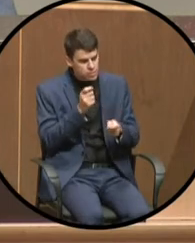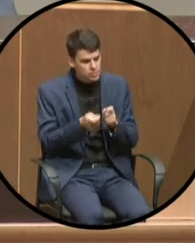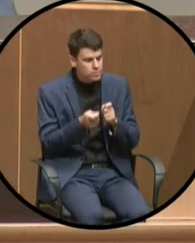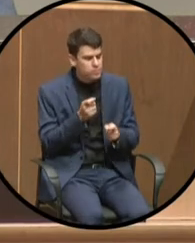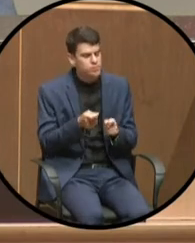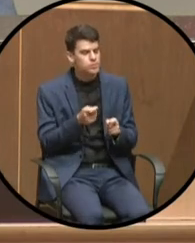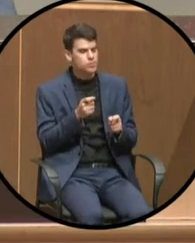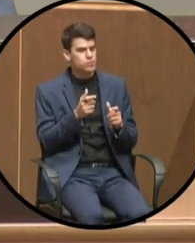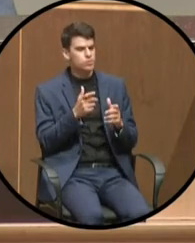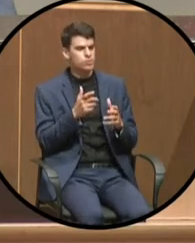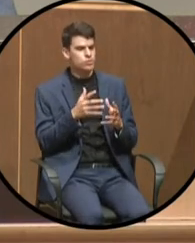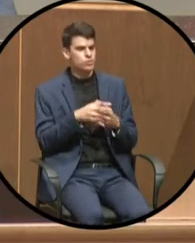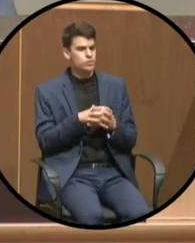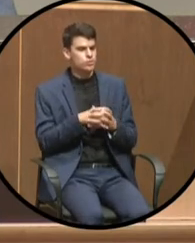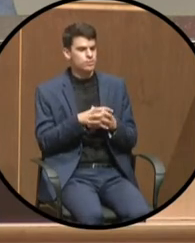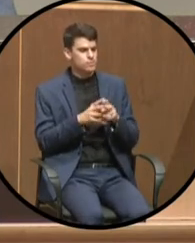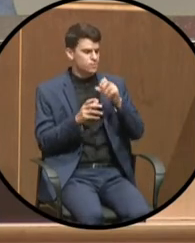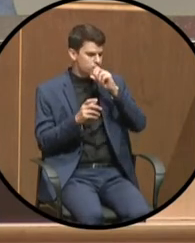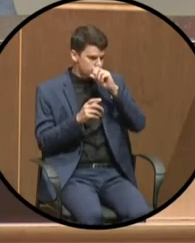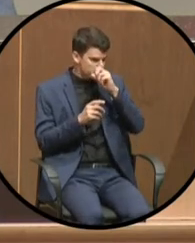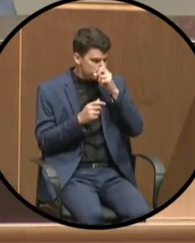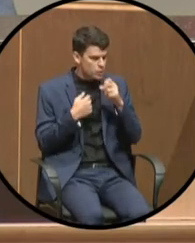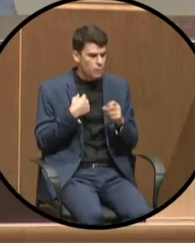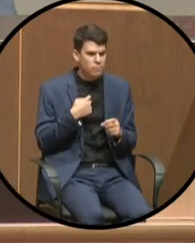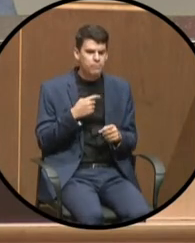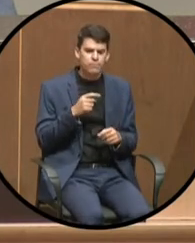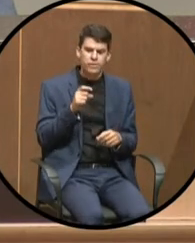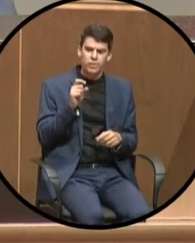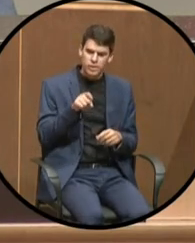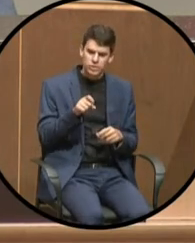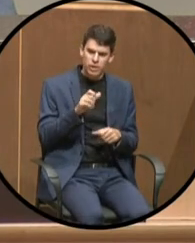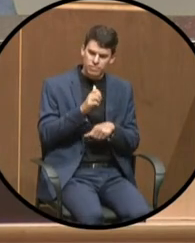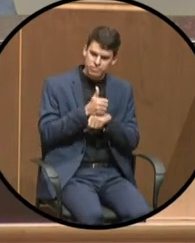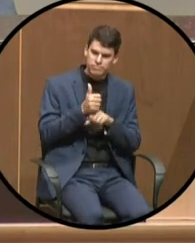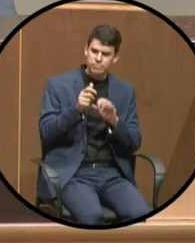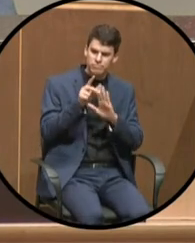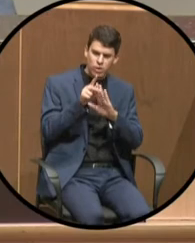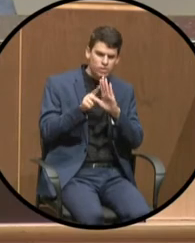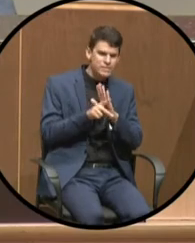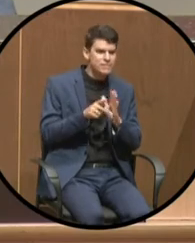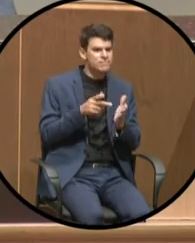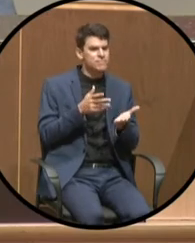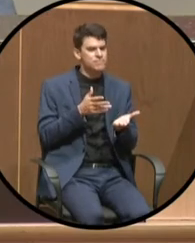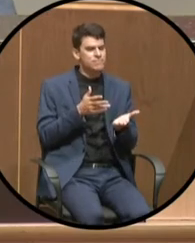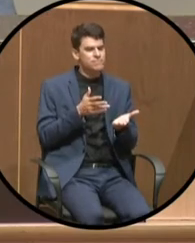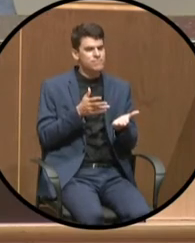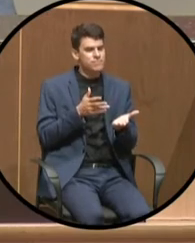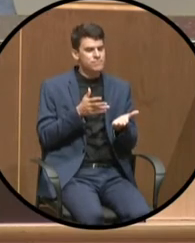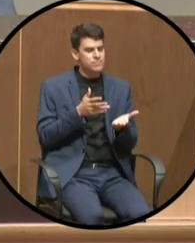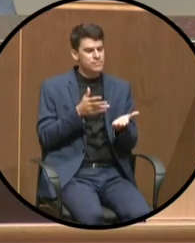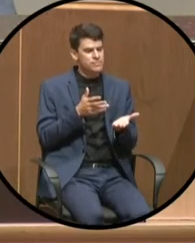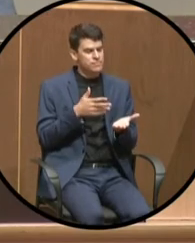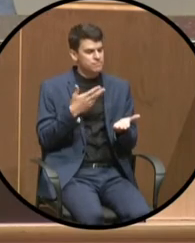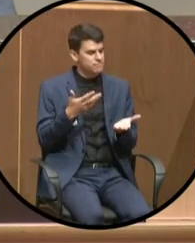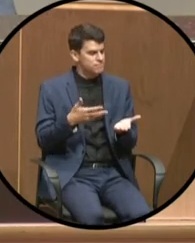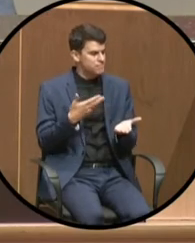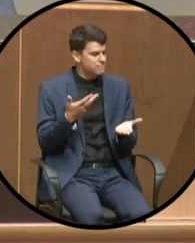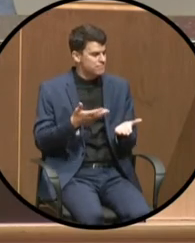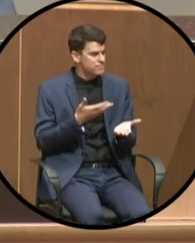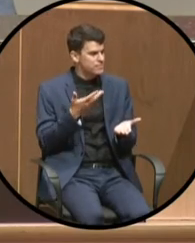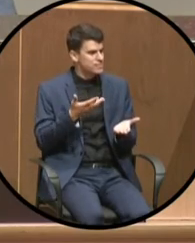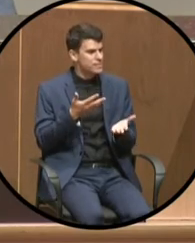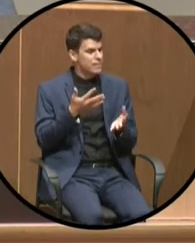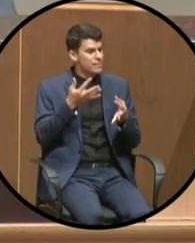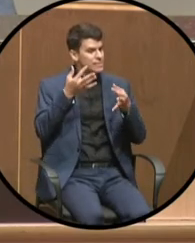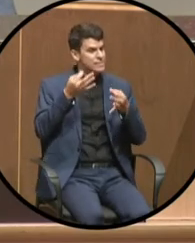to, that we need to have in policy that it gives that